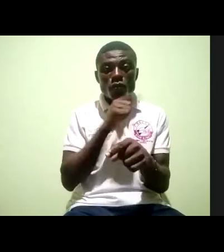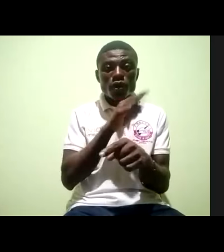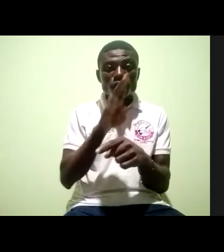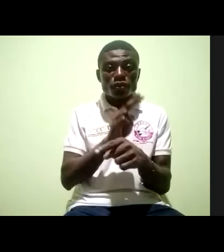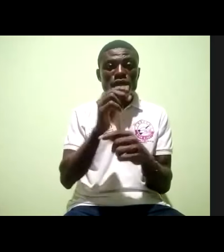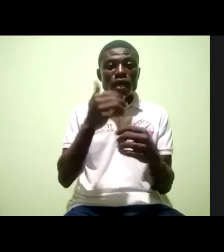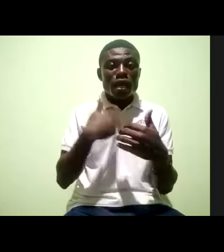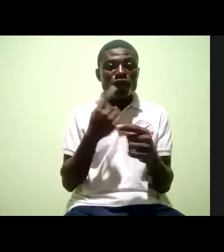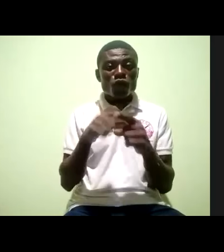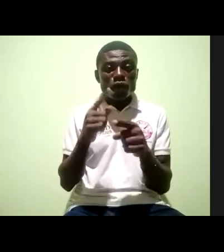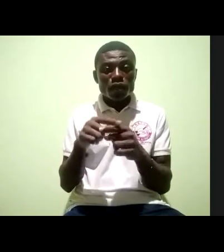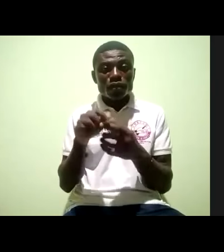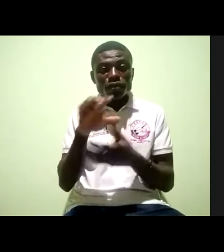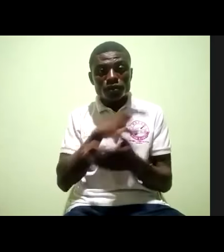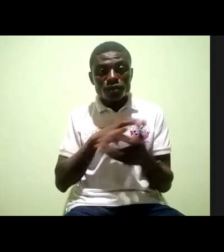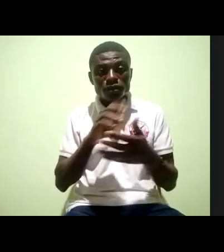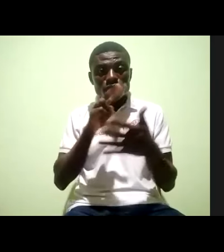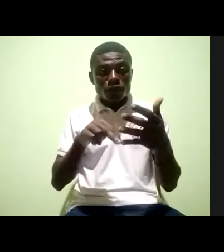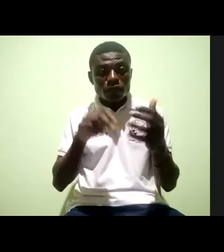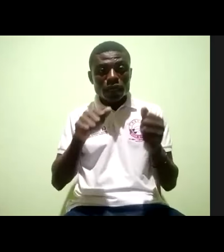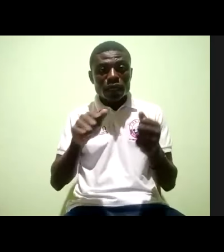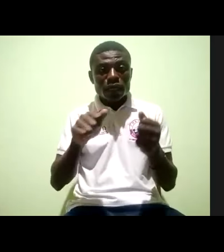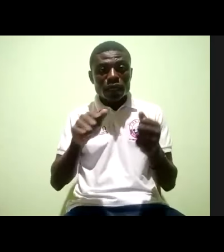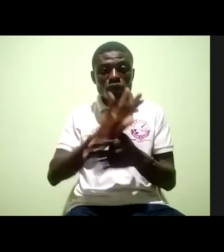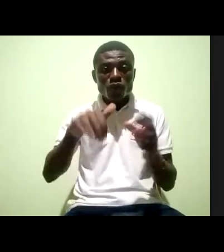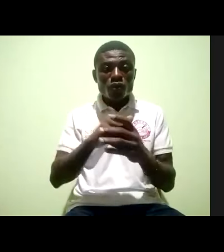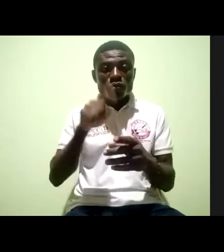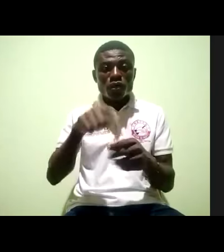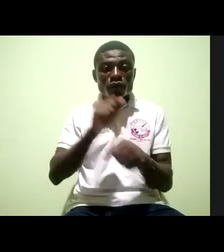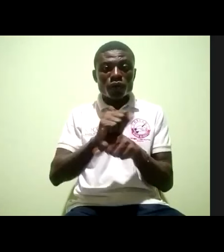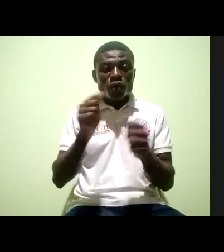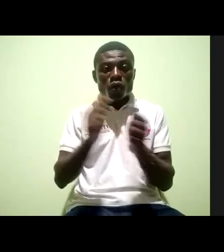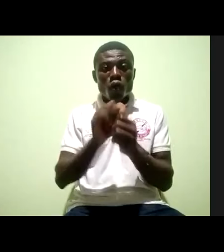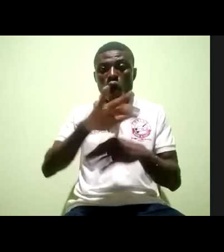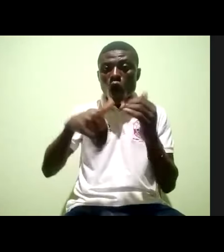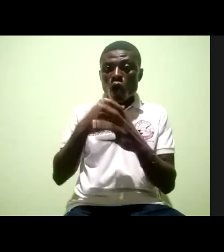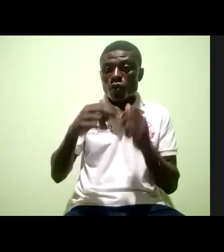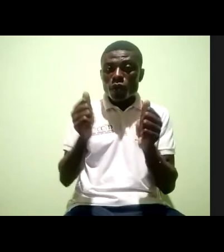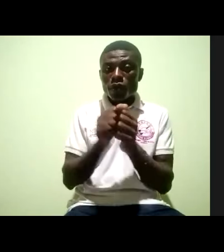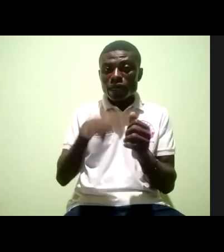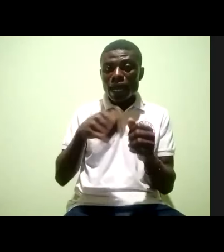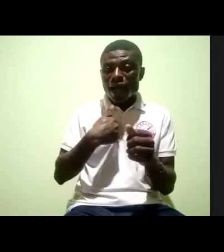word. Their reading can be disfluent. Major problem with the accuracy.